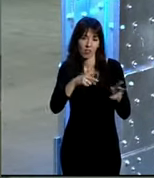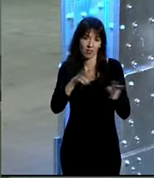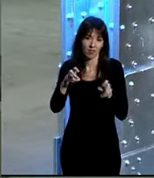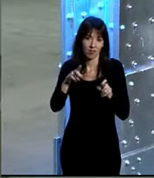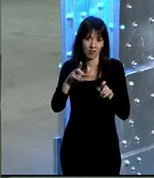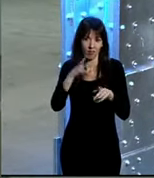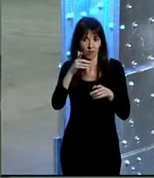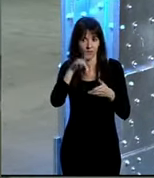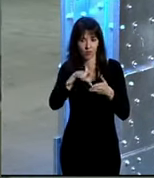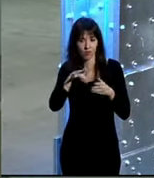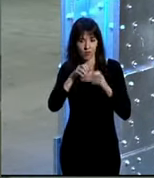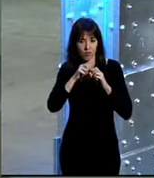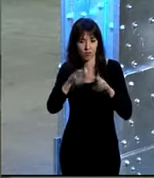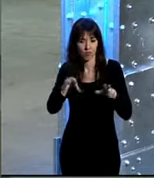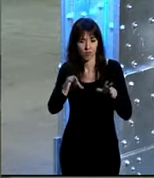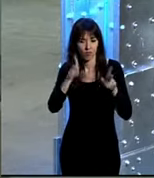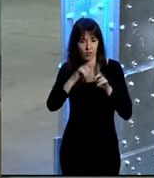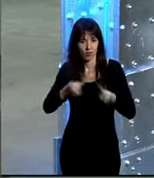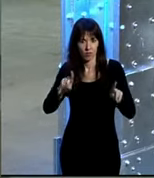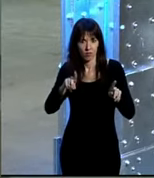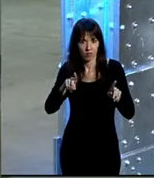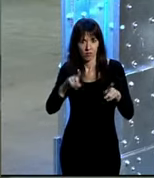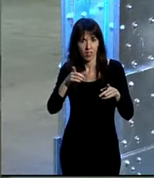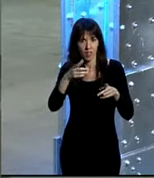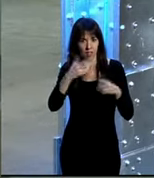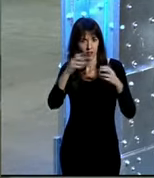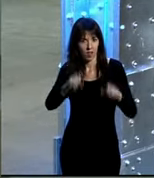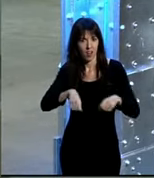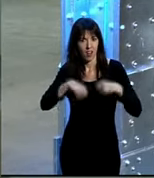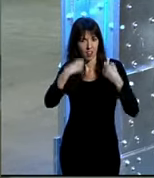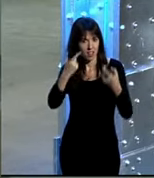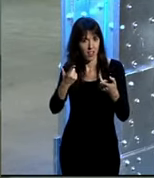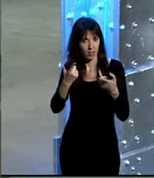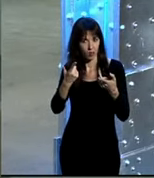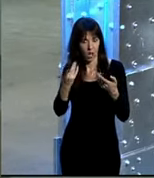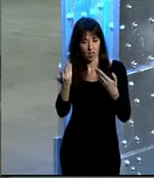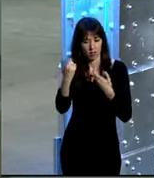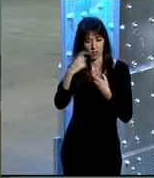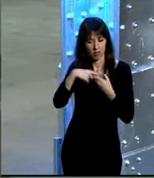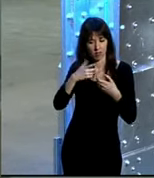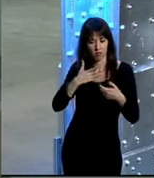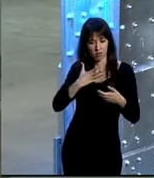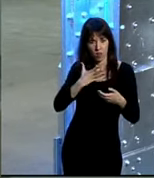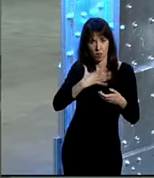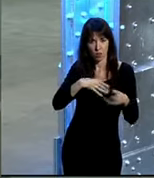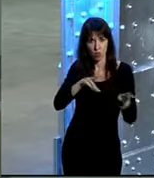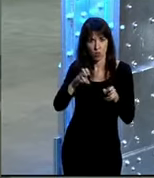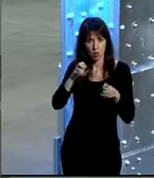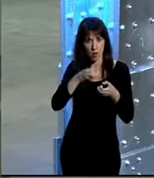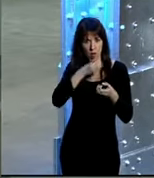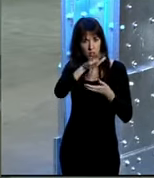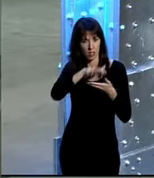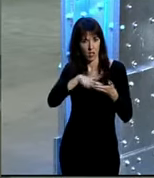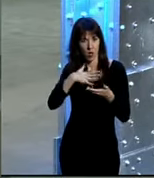the current times, wearable devices have been spread all over, and they are among us already, and they give us